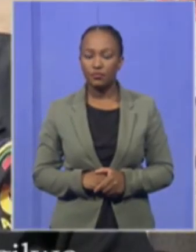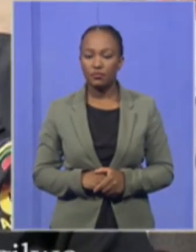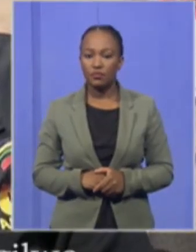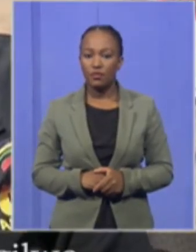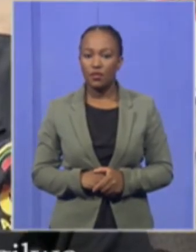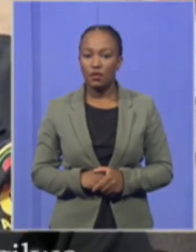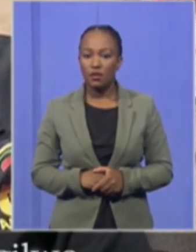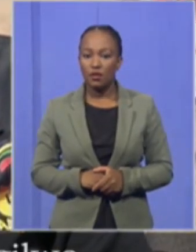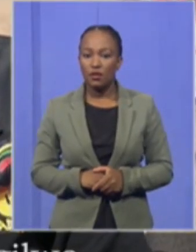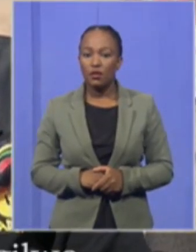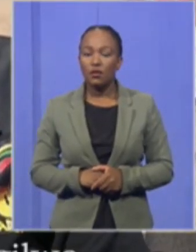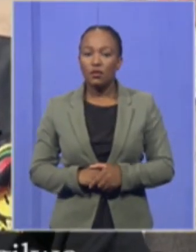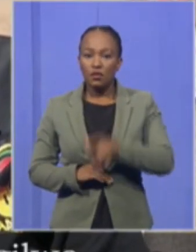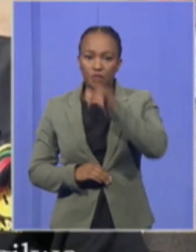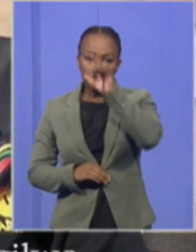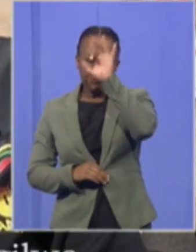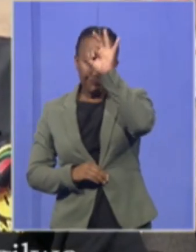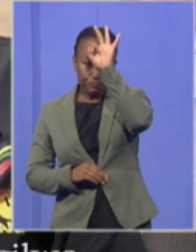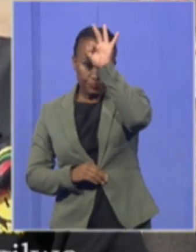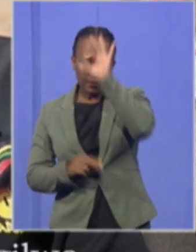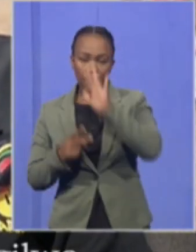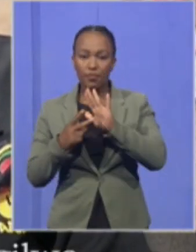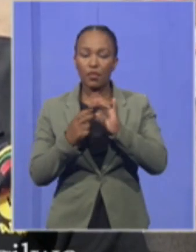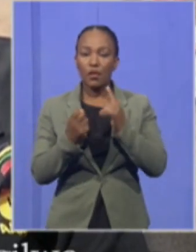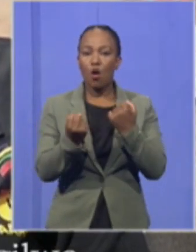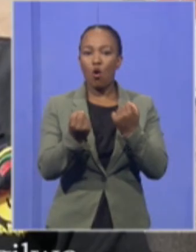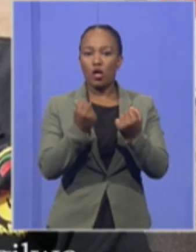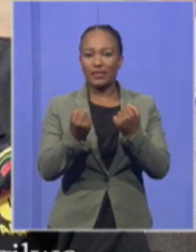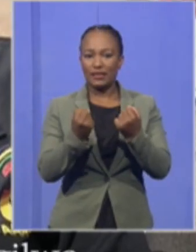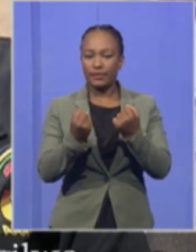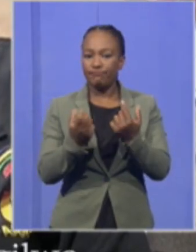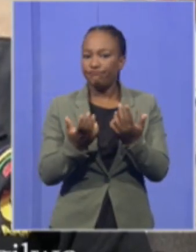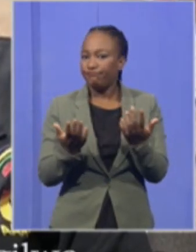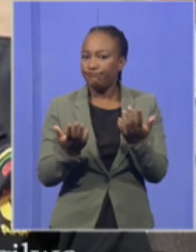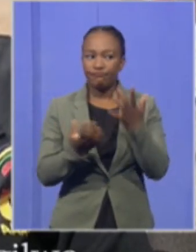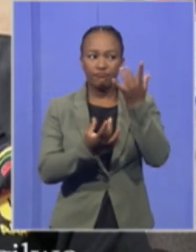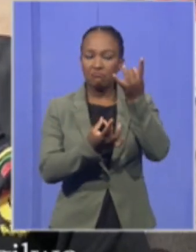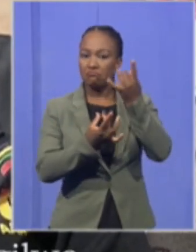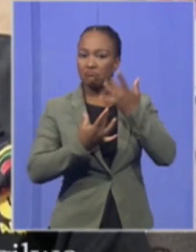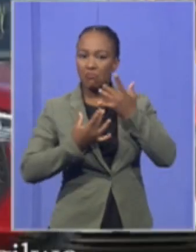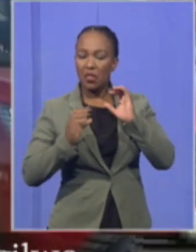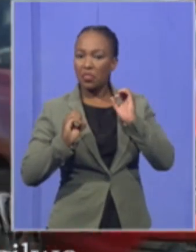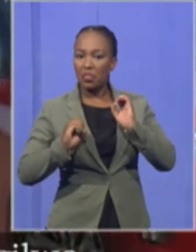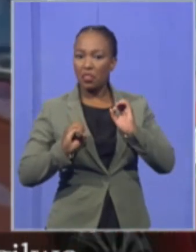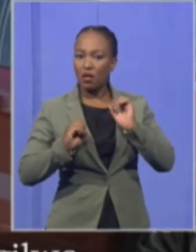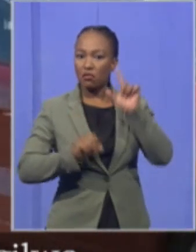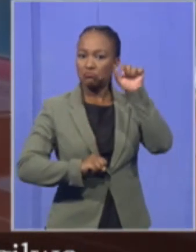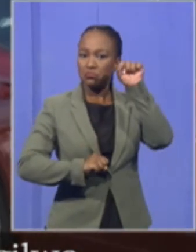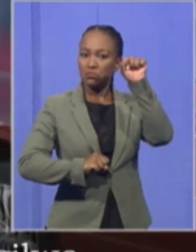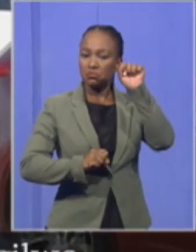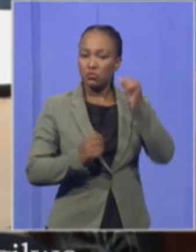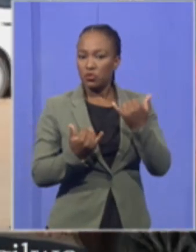Mo SABC le mo khoto ya rona kwa ha ba re bolela ka nako gore go na le strike.